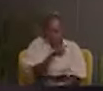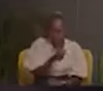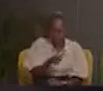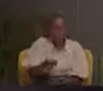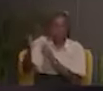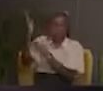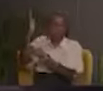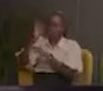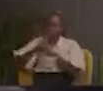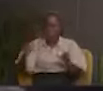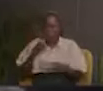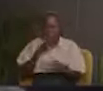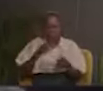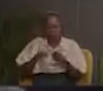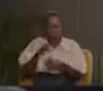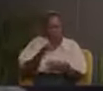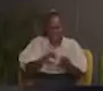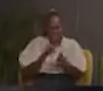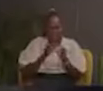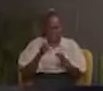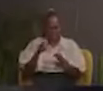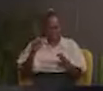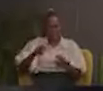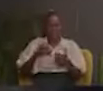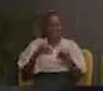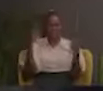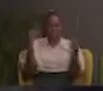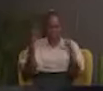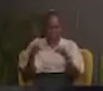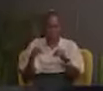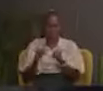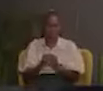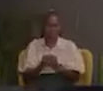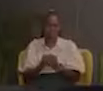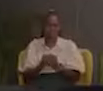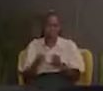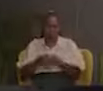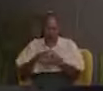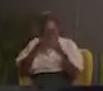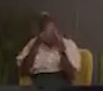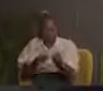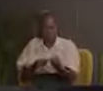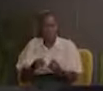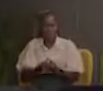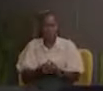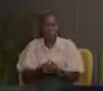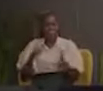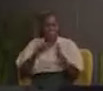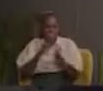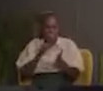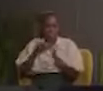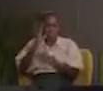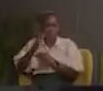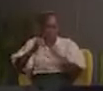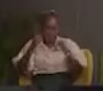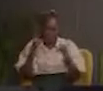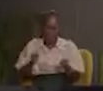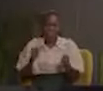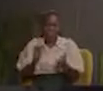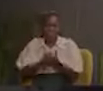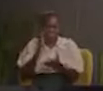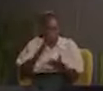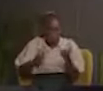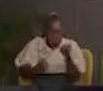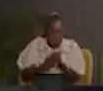speak as though there should be any limitations as far as obeying him is concerned, because it is his power that will sponsor that